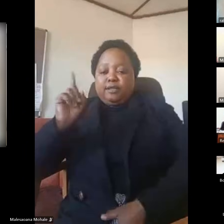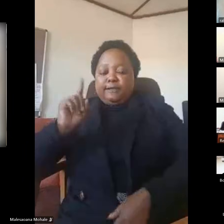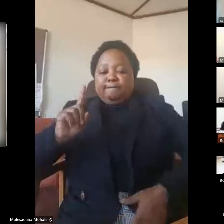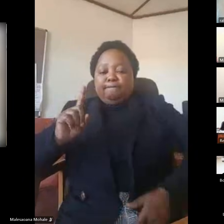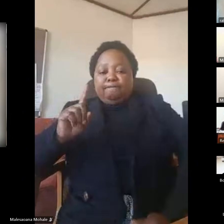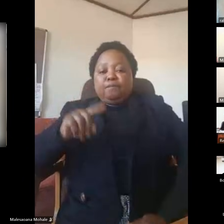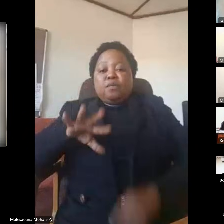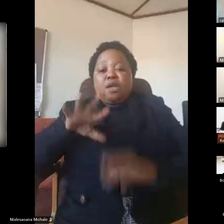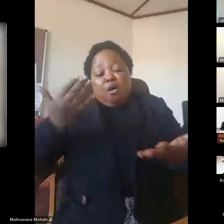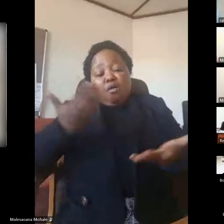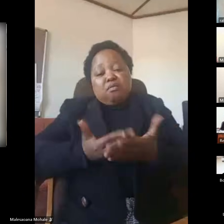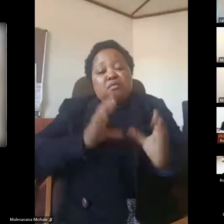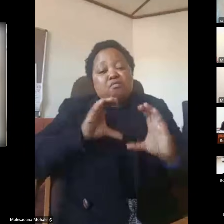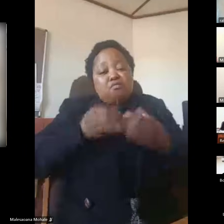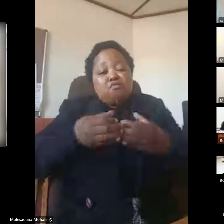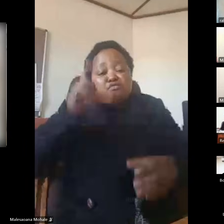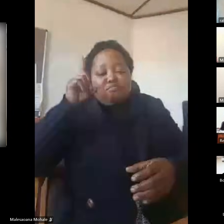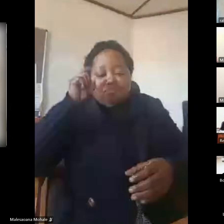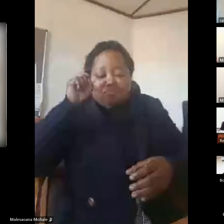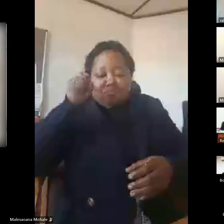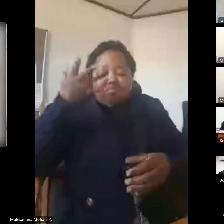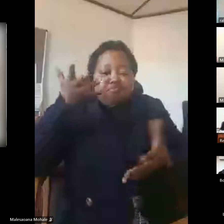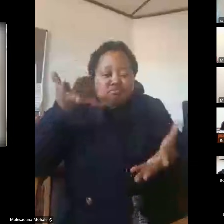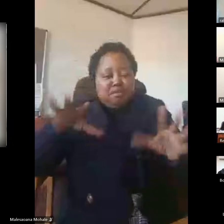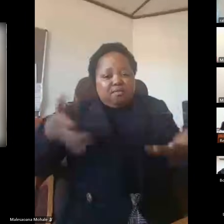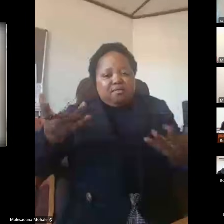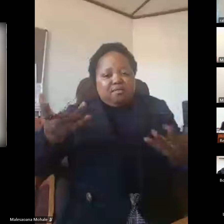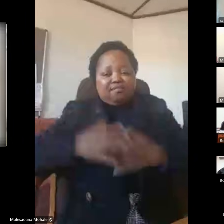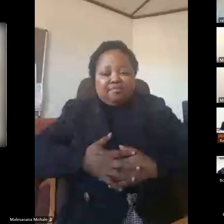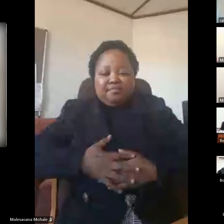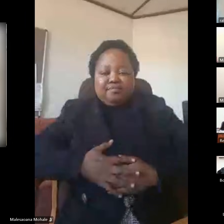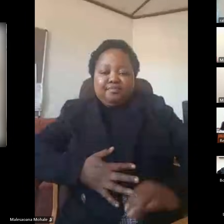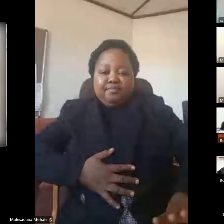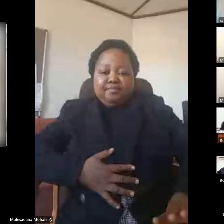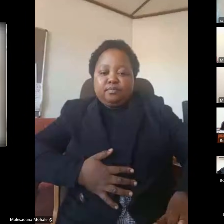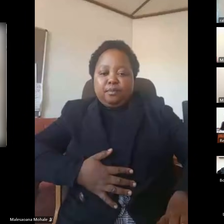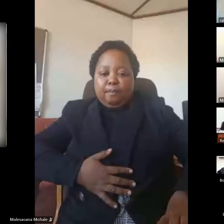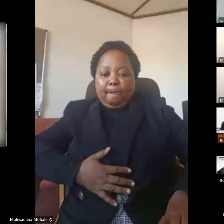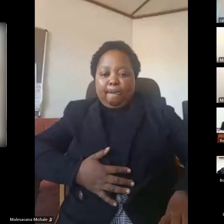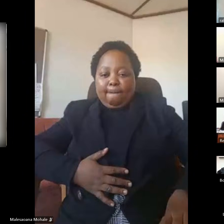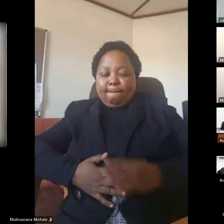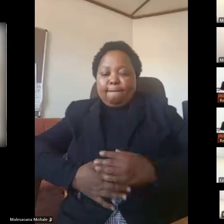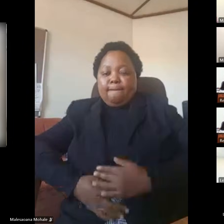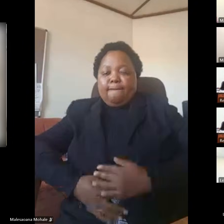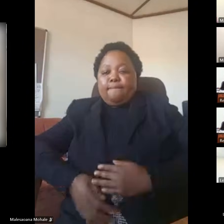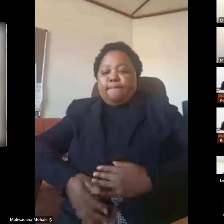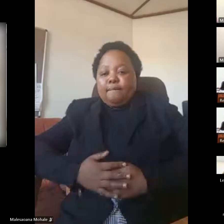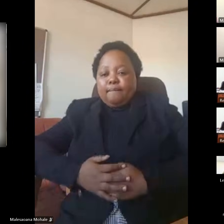photo would look like.